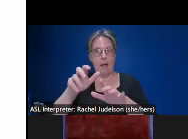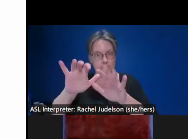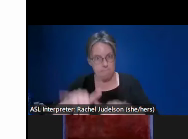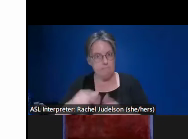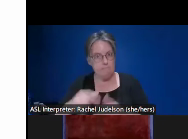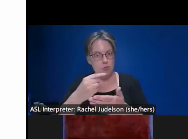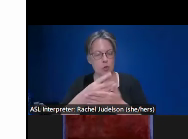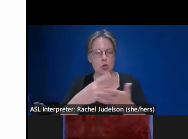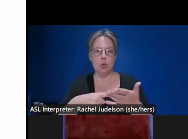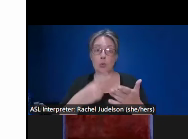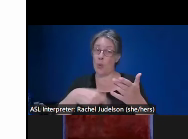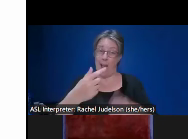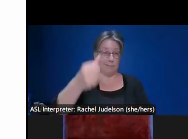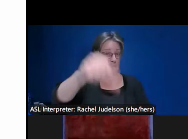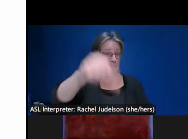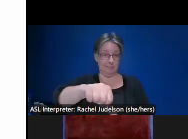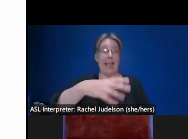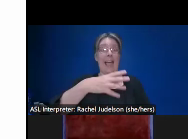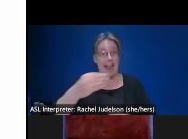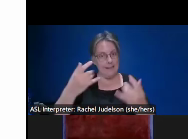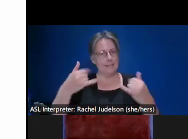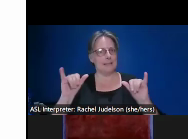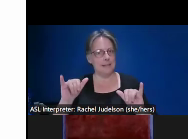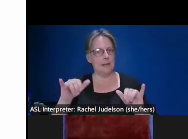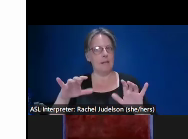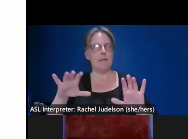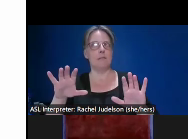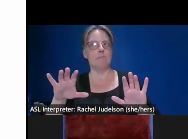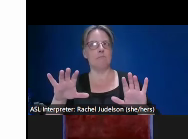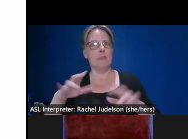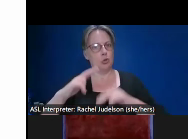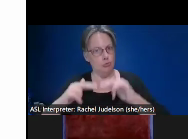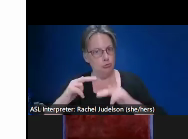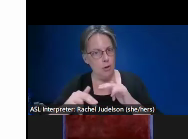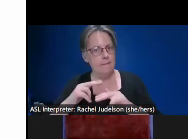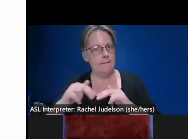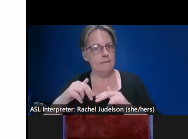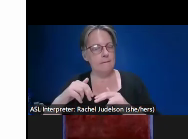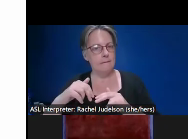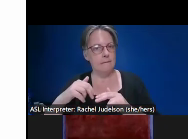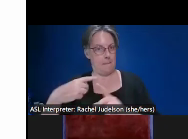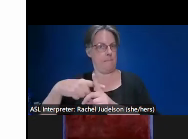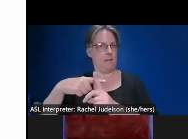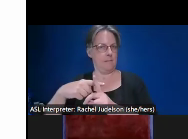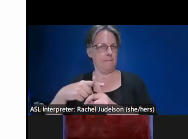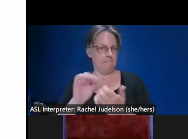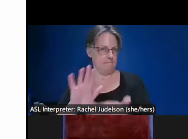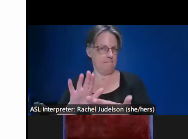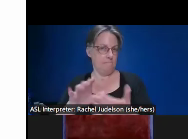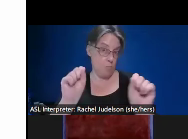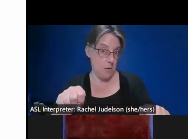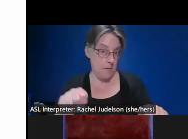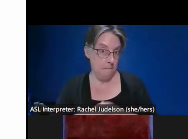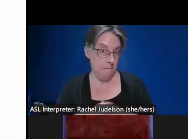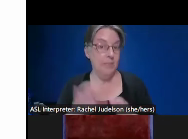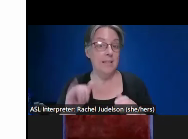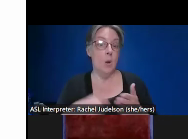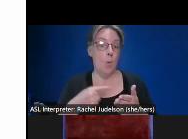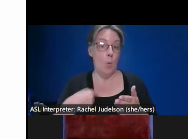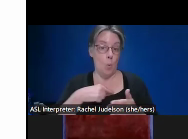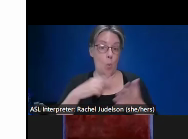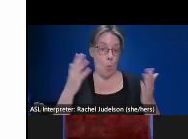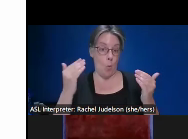critical and reject an abstract, but you can still do it in a constructive and a positive way. So that's what we're hoping